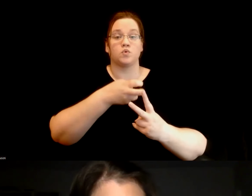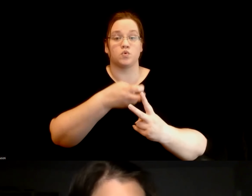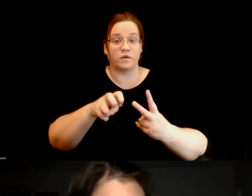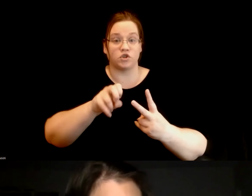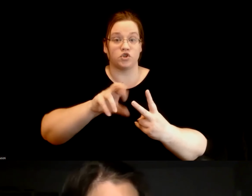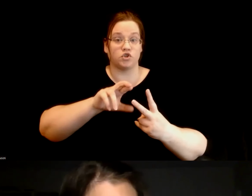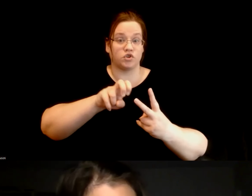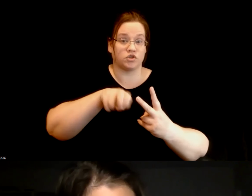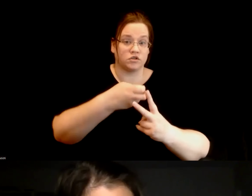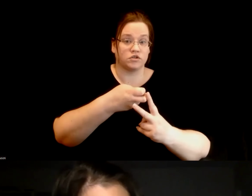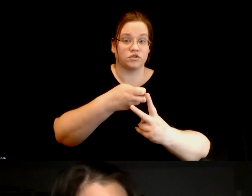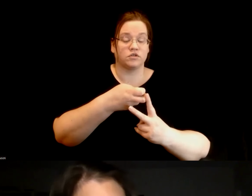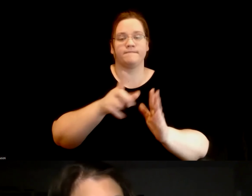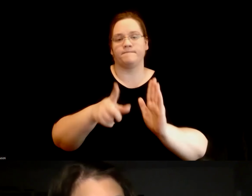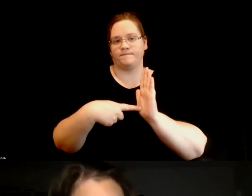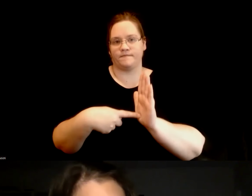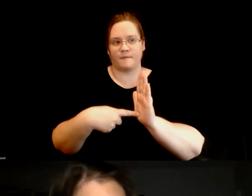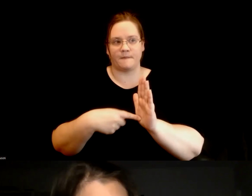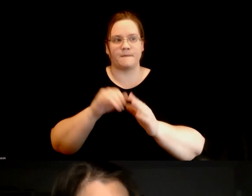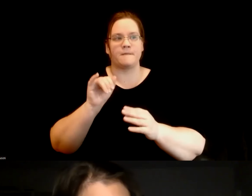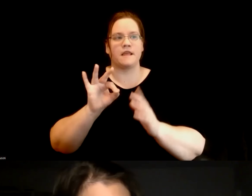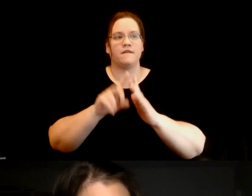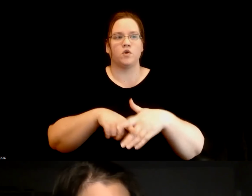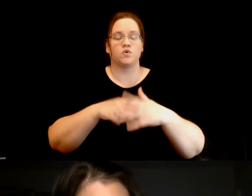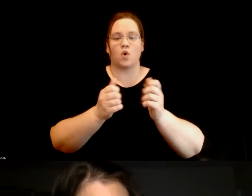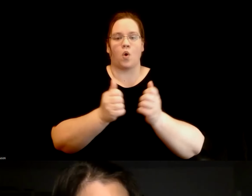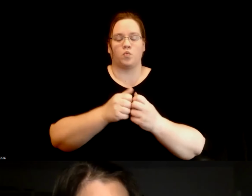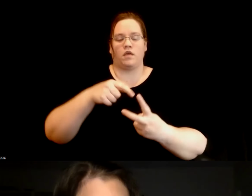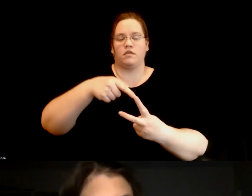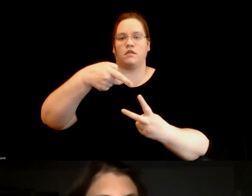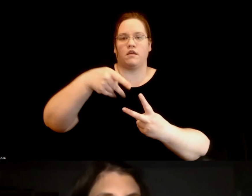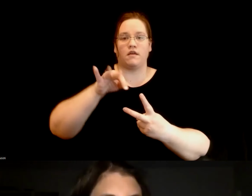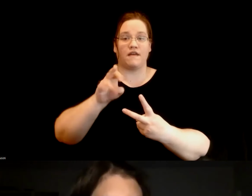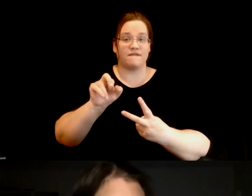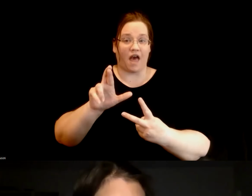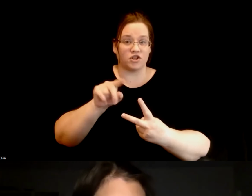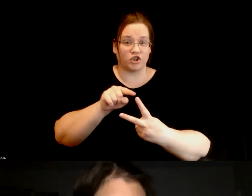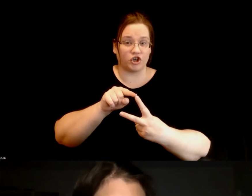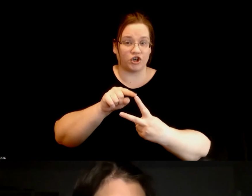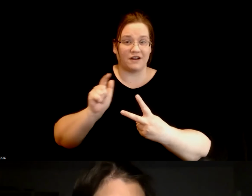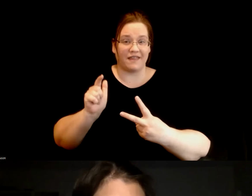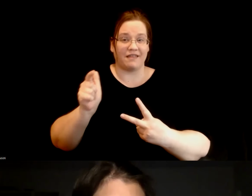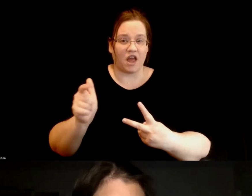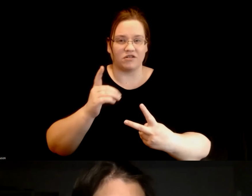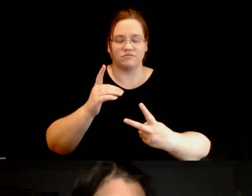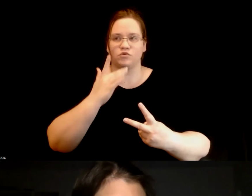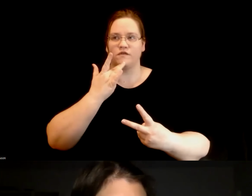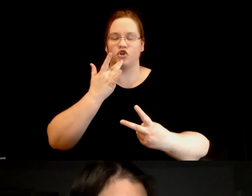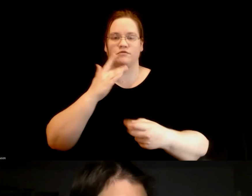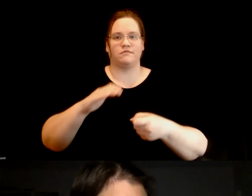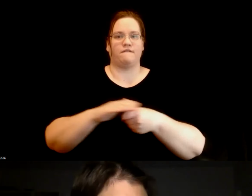shot? So for example, if you started with the Pfizer shot, but then you want your child to be fully vaccinated